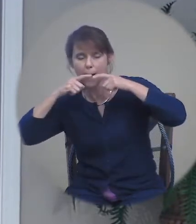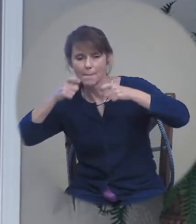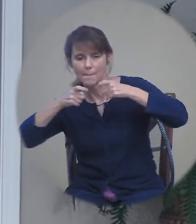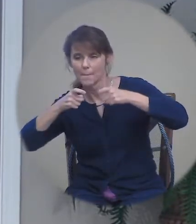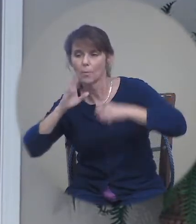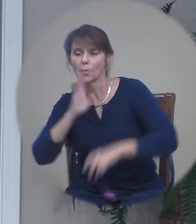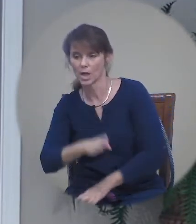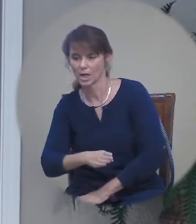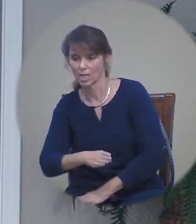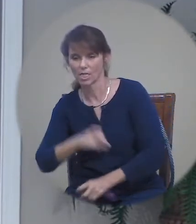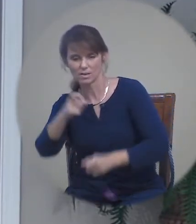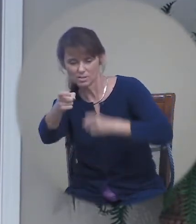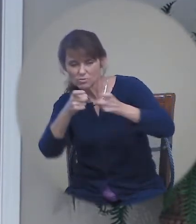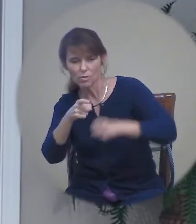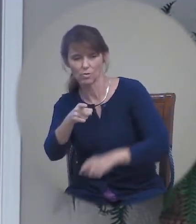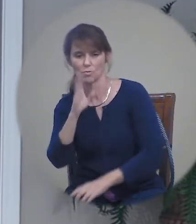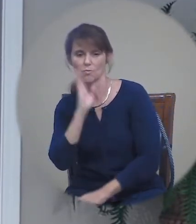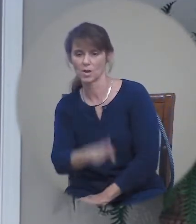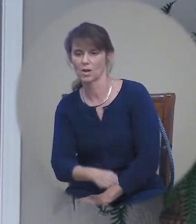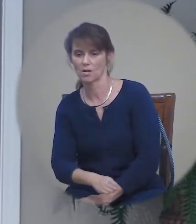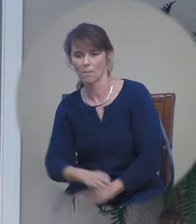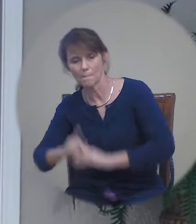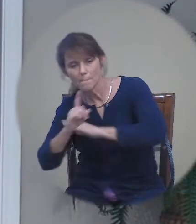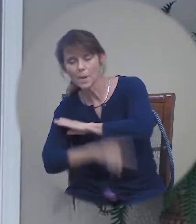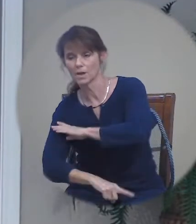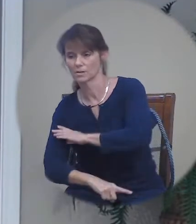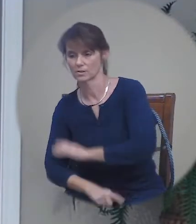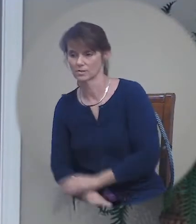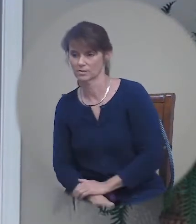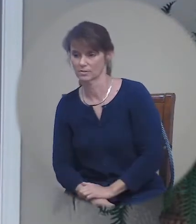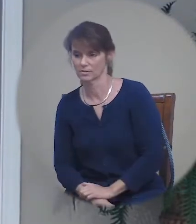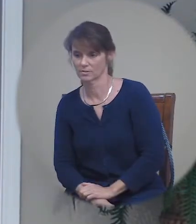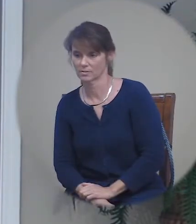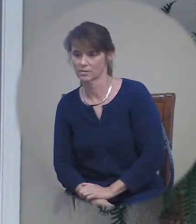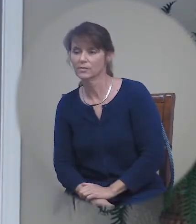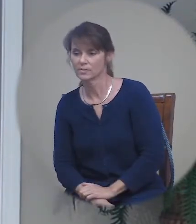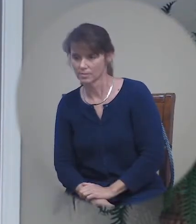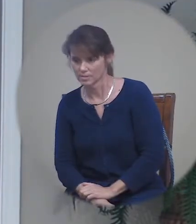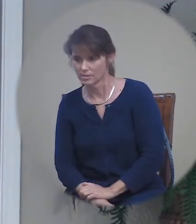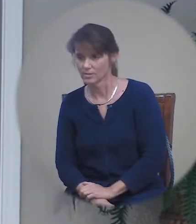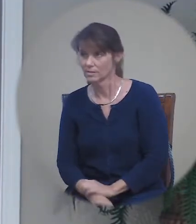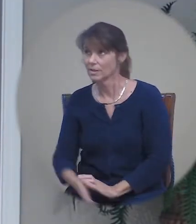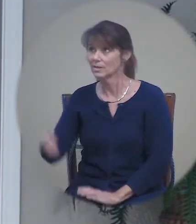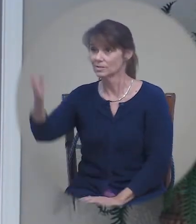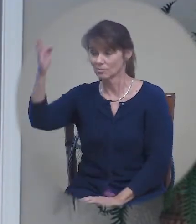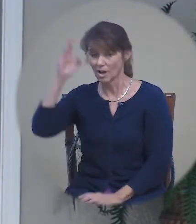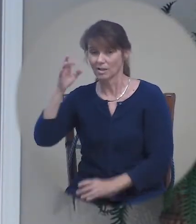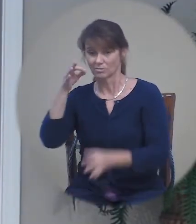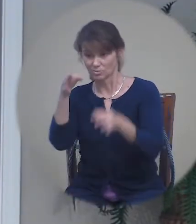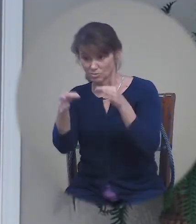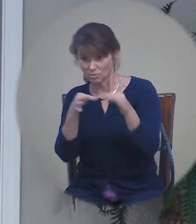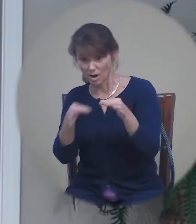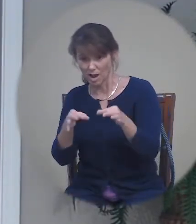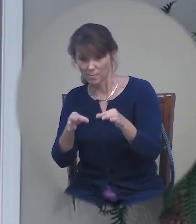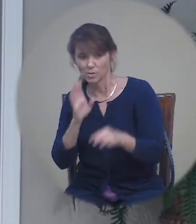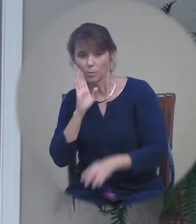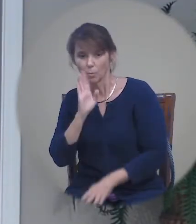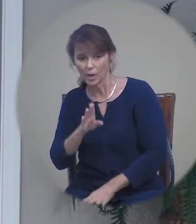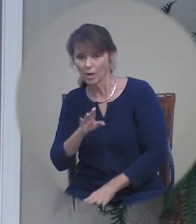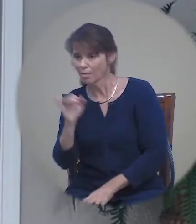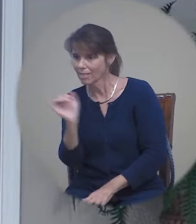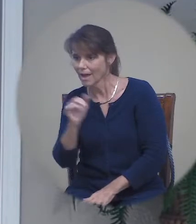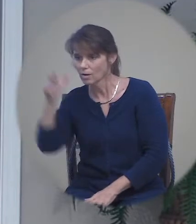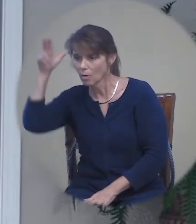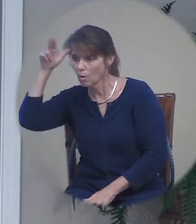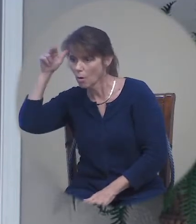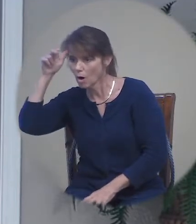come." Did you notice verse 28, how the Lord describes his dealings with them? He's going to put the bridle in the bit. When we read in Amos